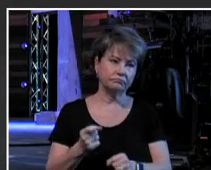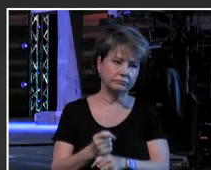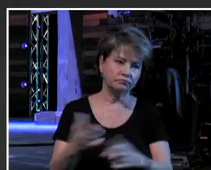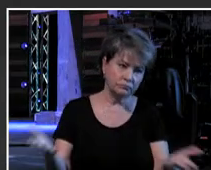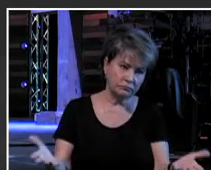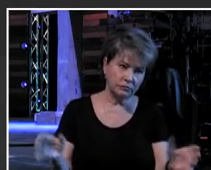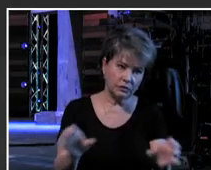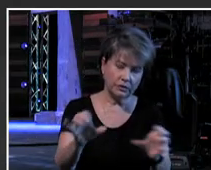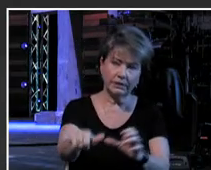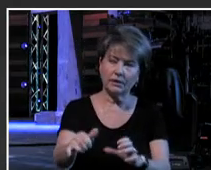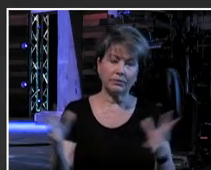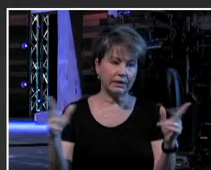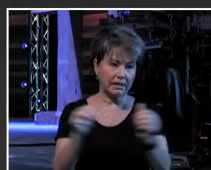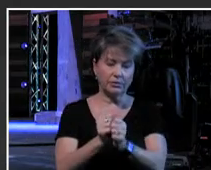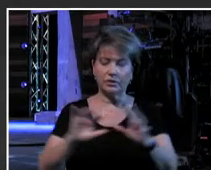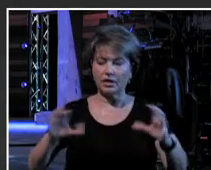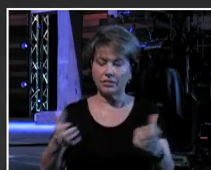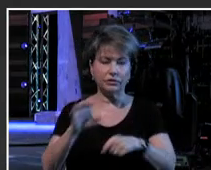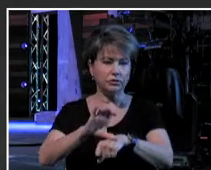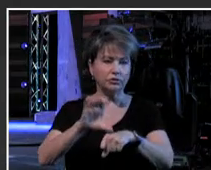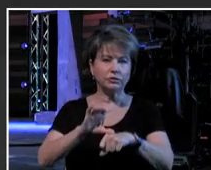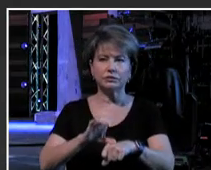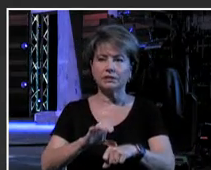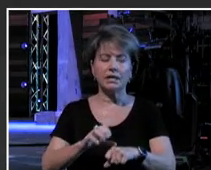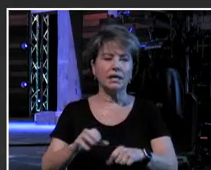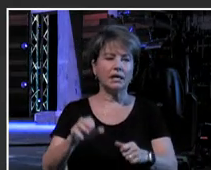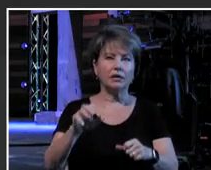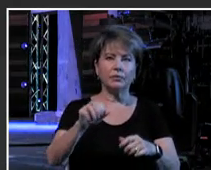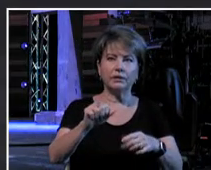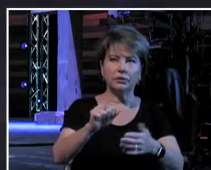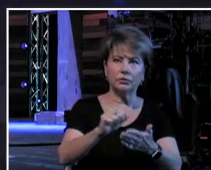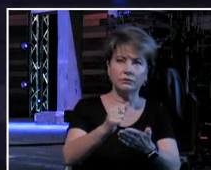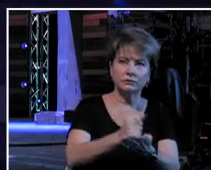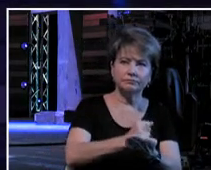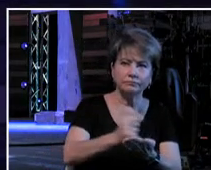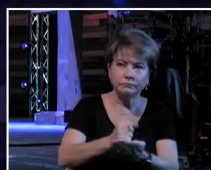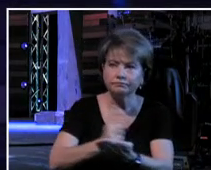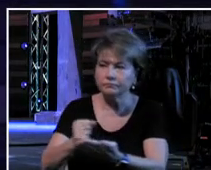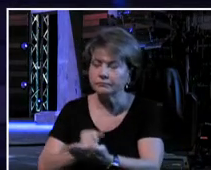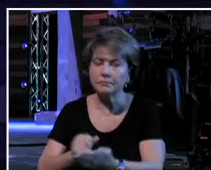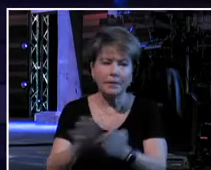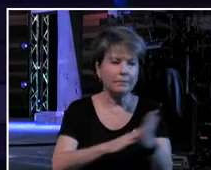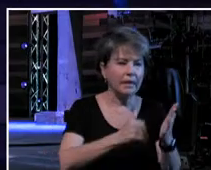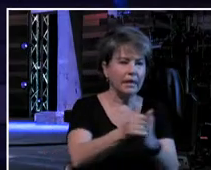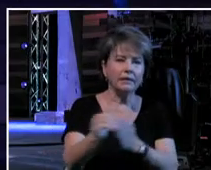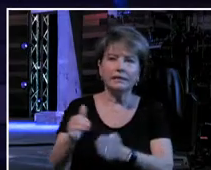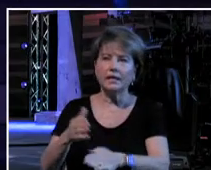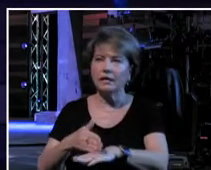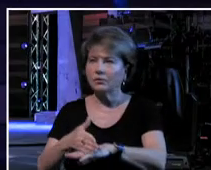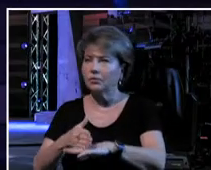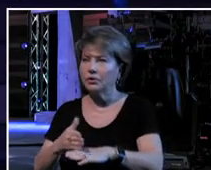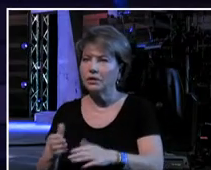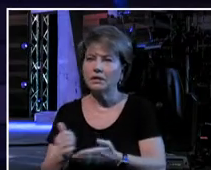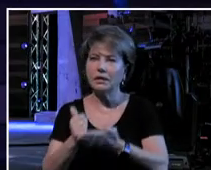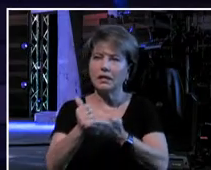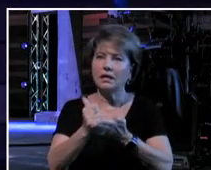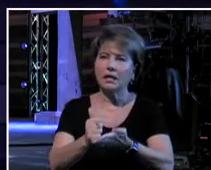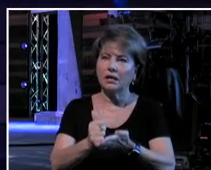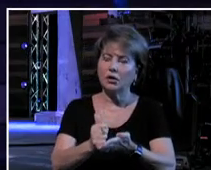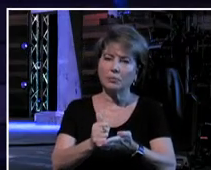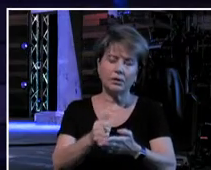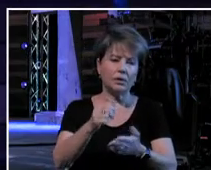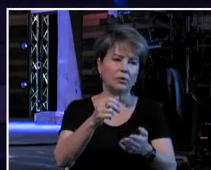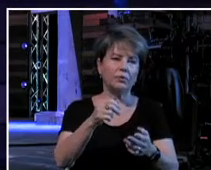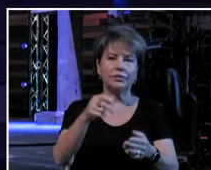other churches and we go do landscaping and painting projects all over our city at boys and girls clubs and parks